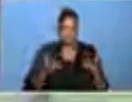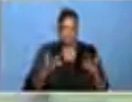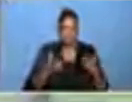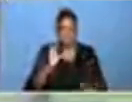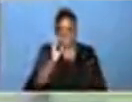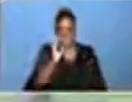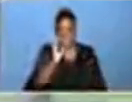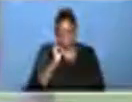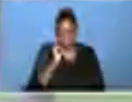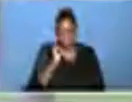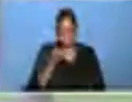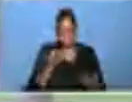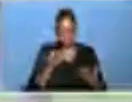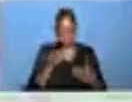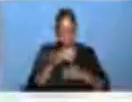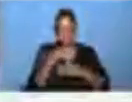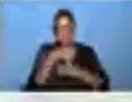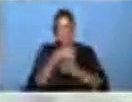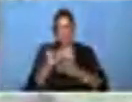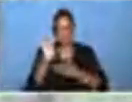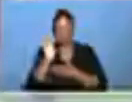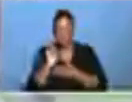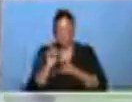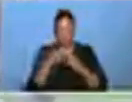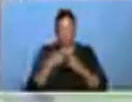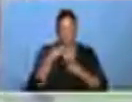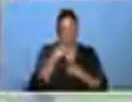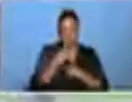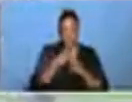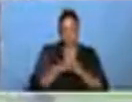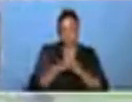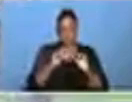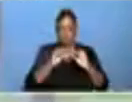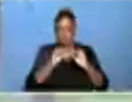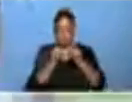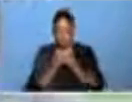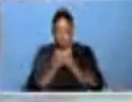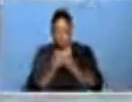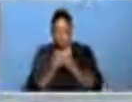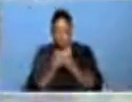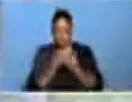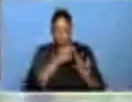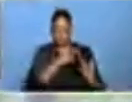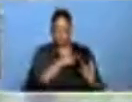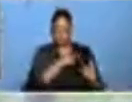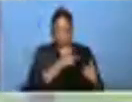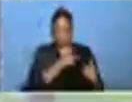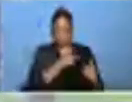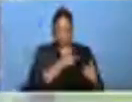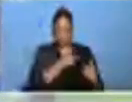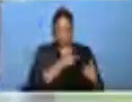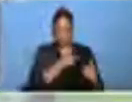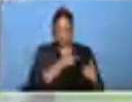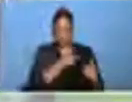people there, 50 plus one. The parole board is concerned basically that you're no longer a